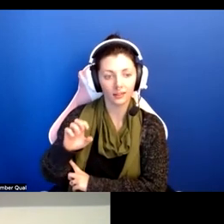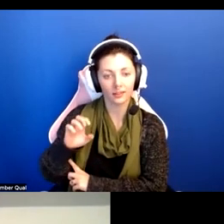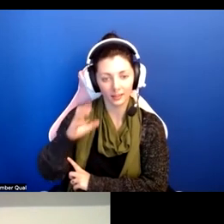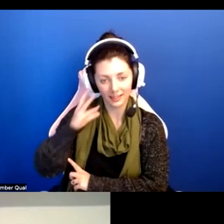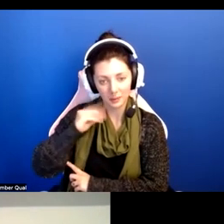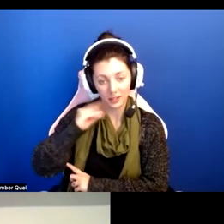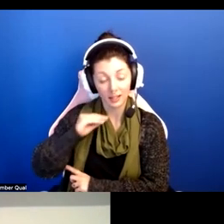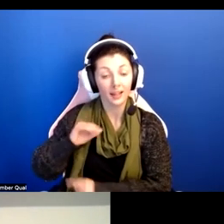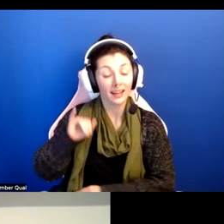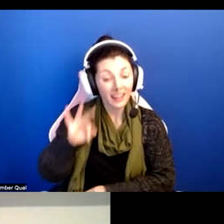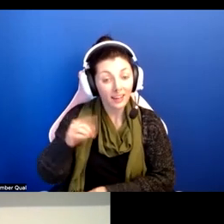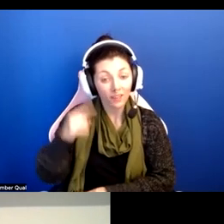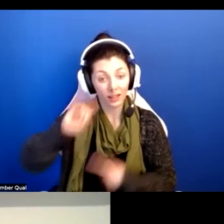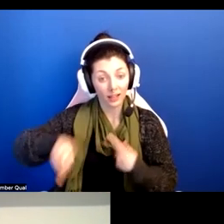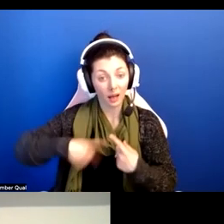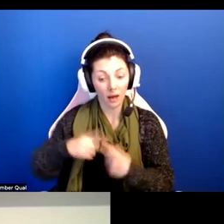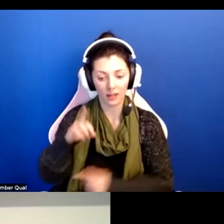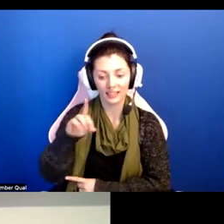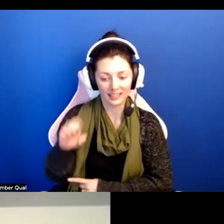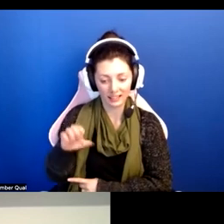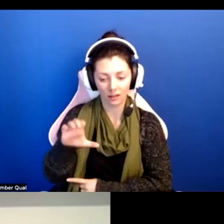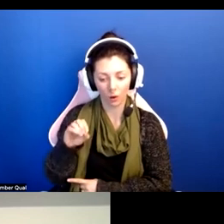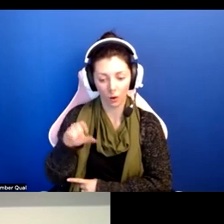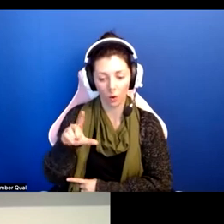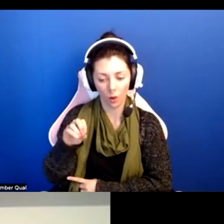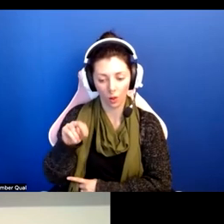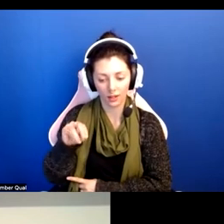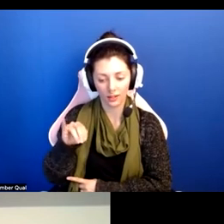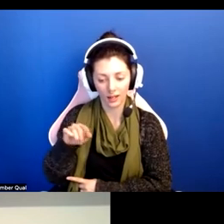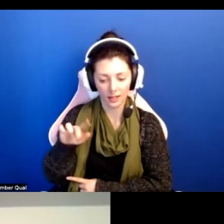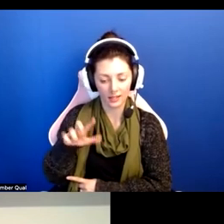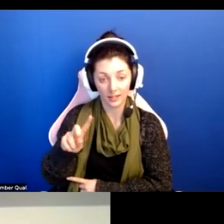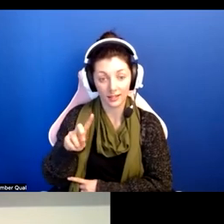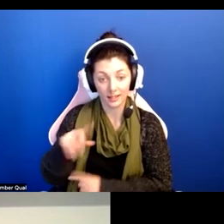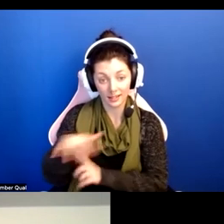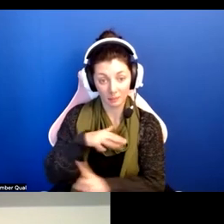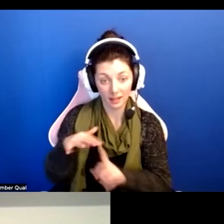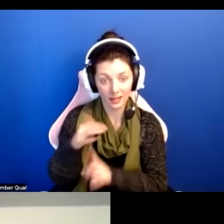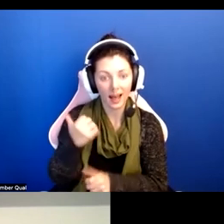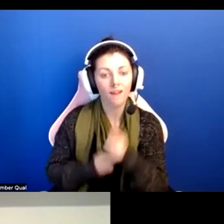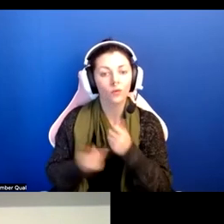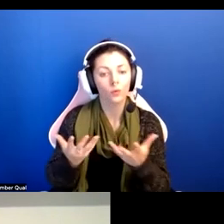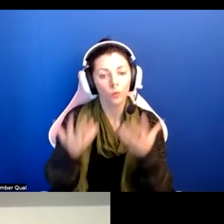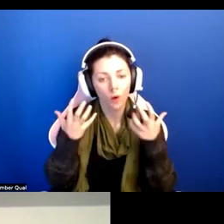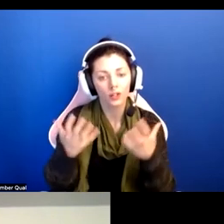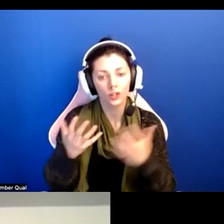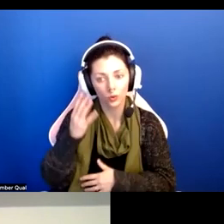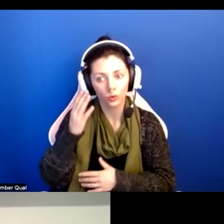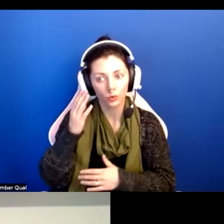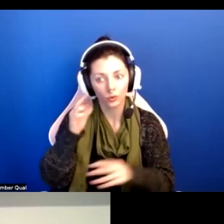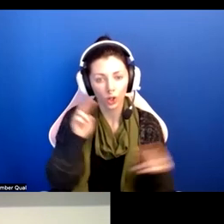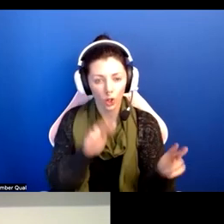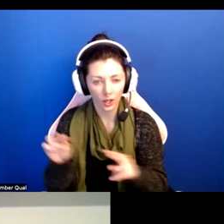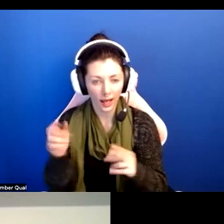decolonial ways of thinking about the museum, like that space definitely does. You know, everyone wants to look at everything but the like playful sushi train. I